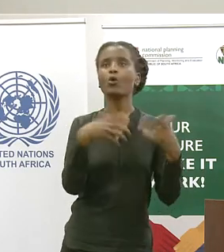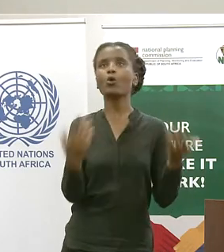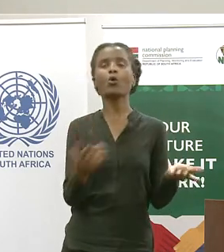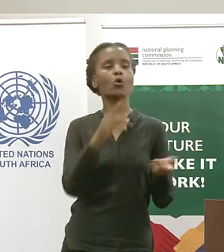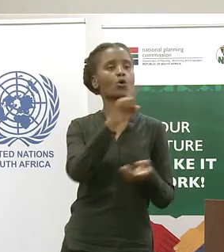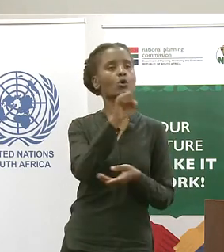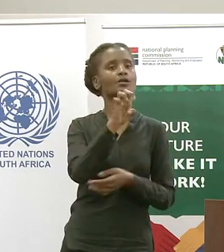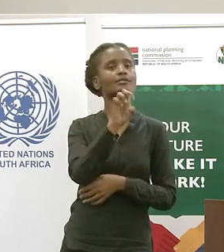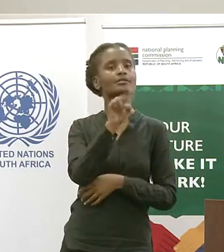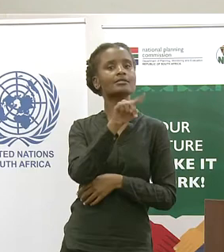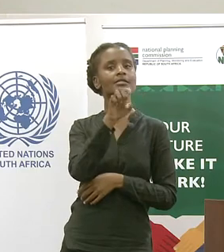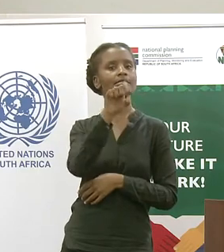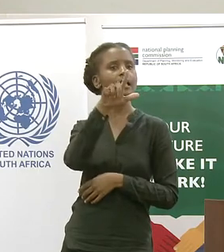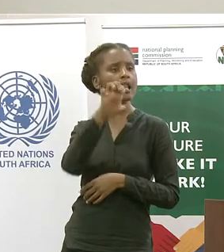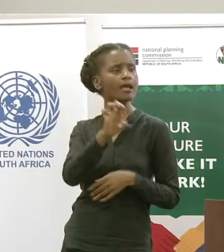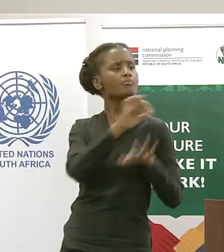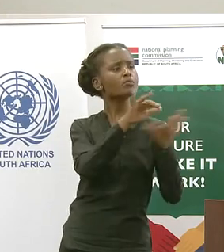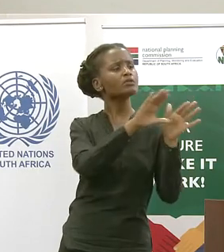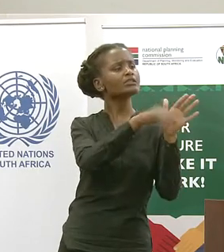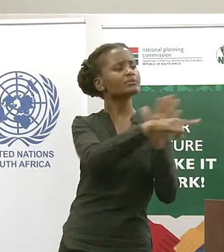with disabilities have.